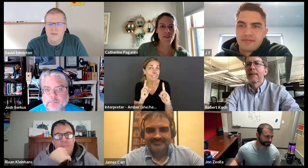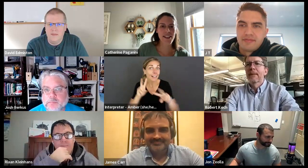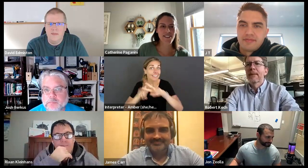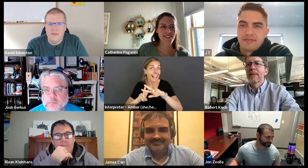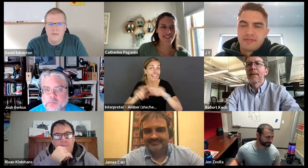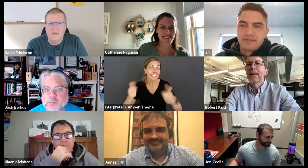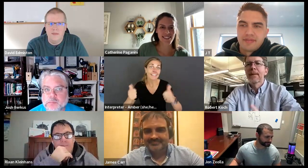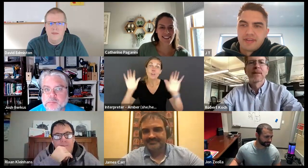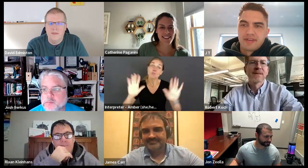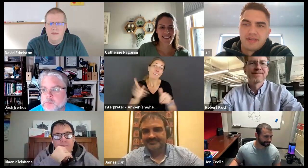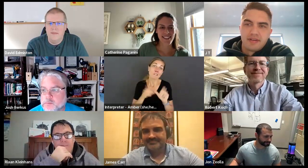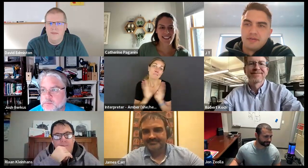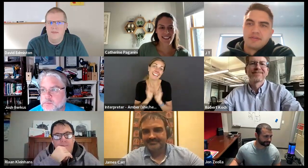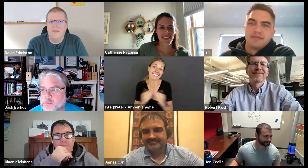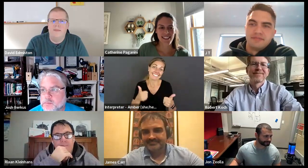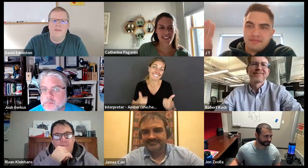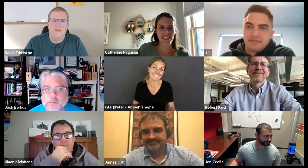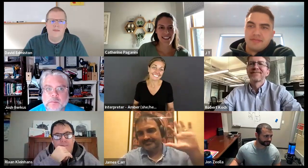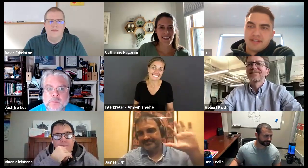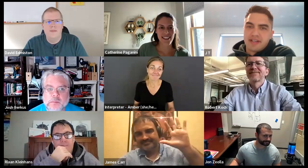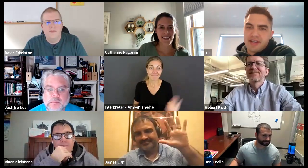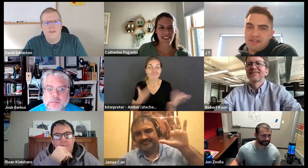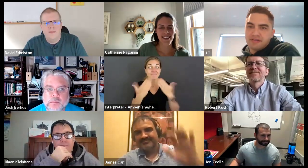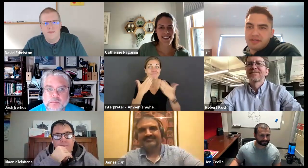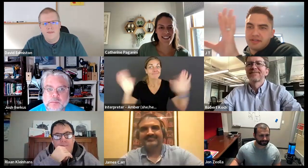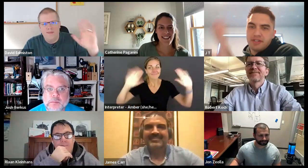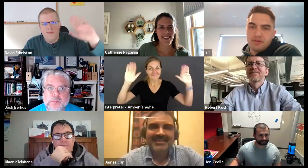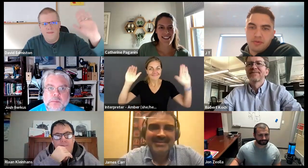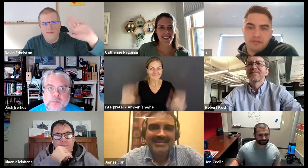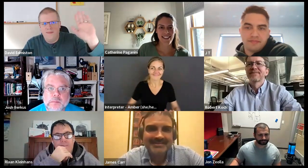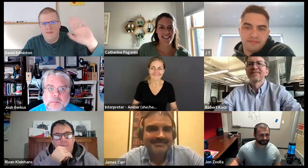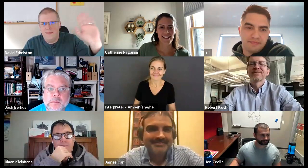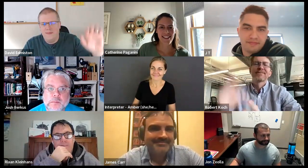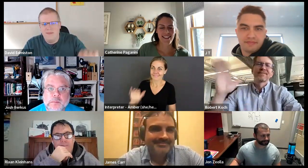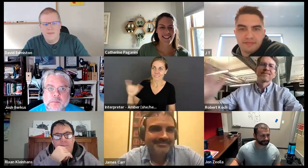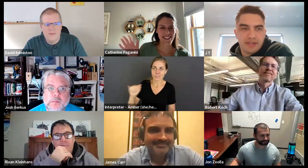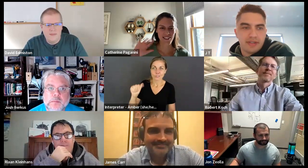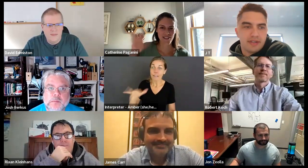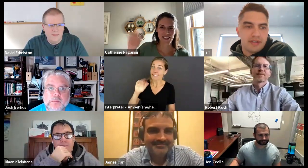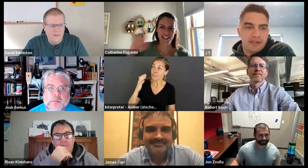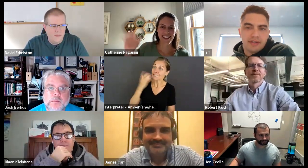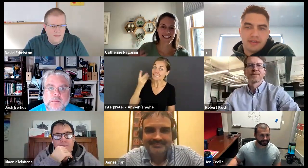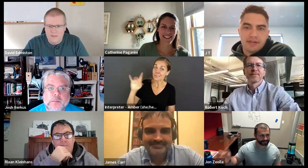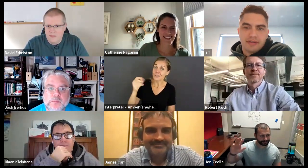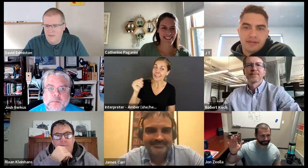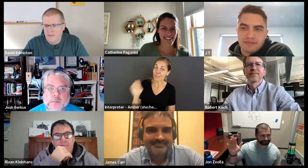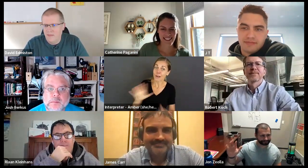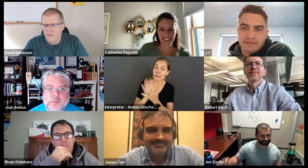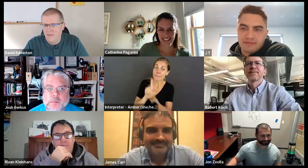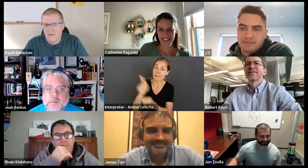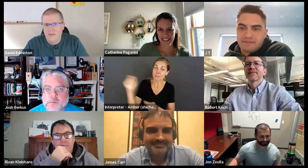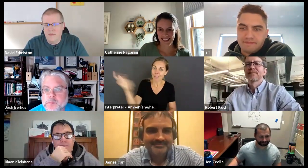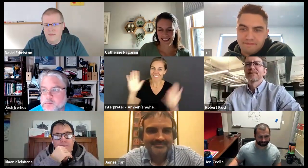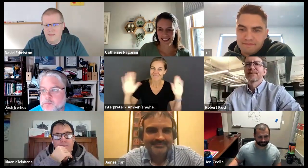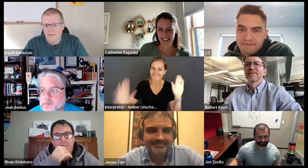Great for speeding. Awesome. Thanks again, Catherine. Good to meet you all. Thanks. Bye.